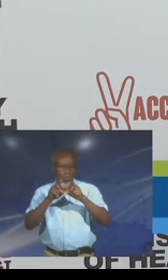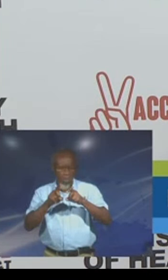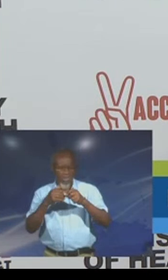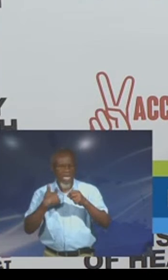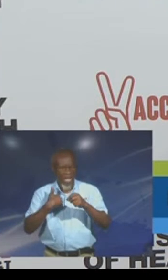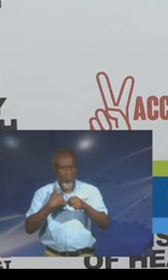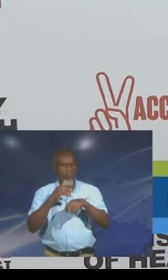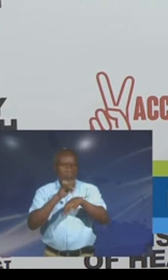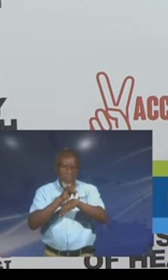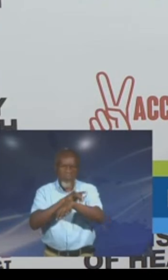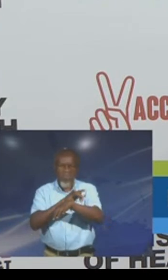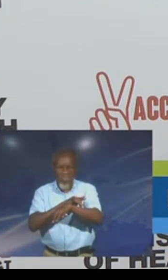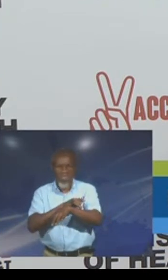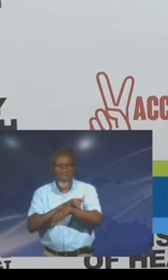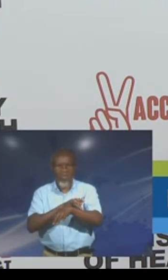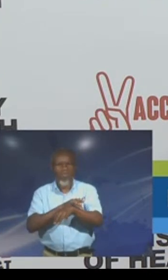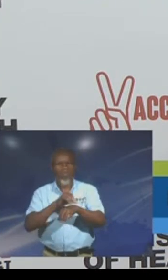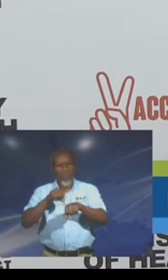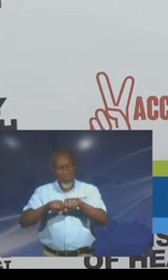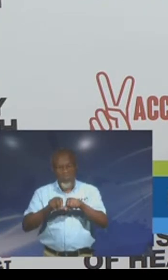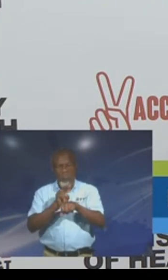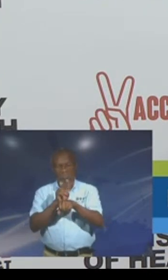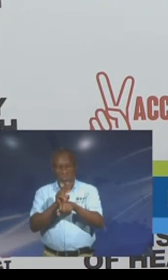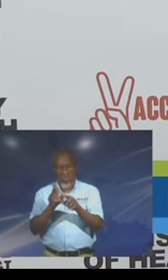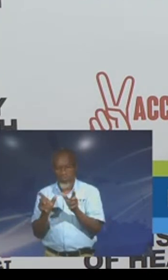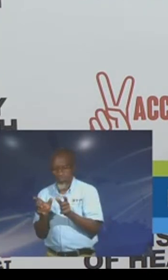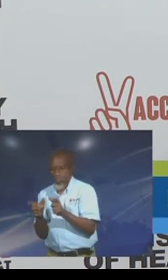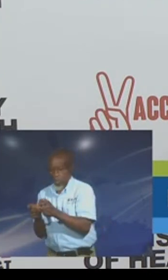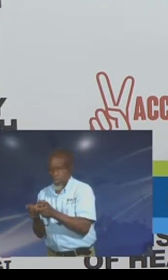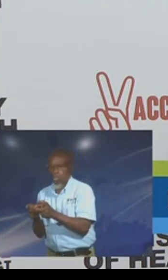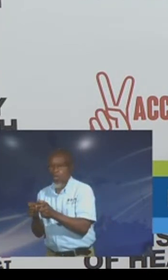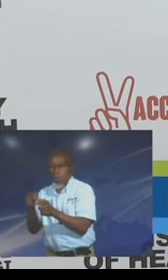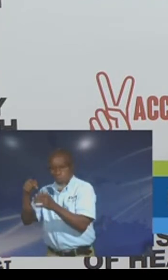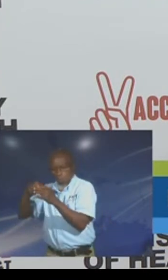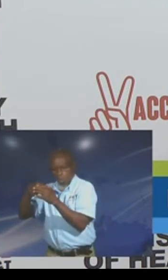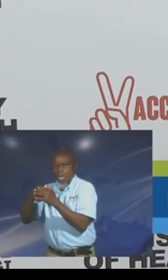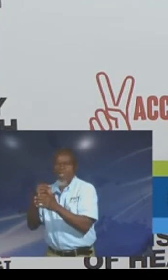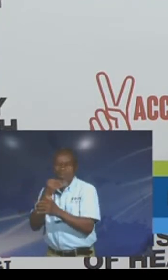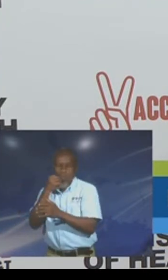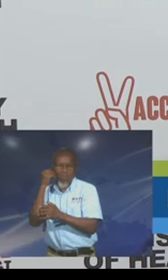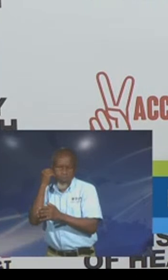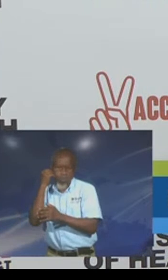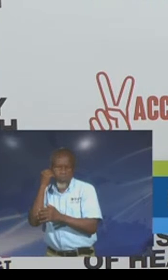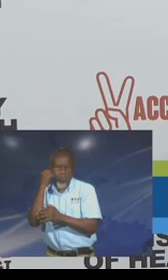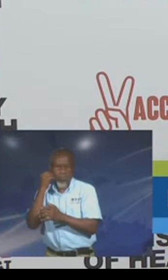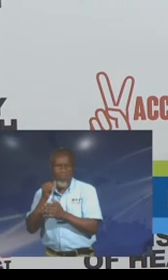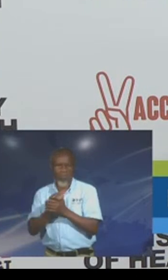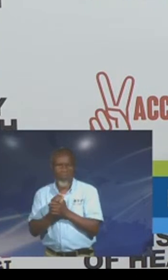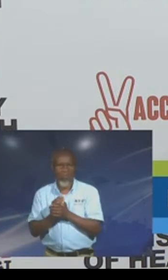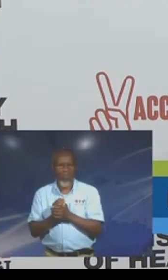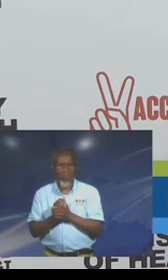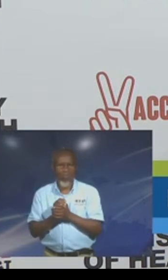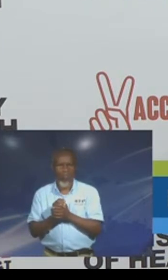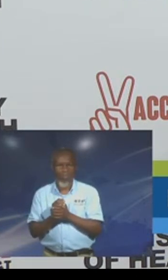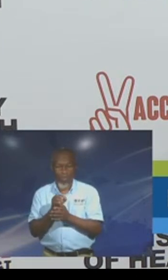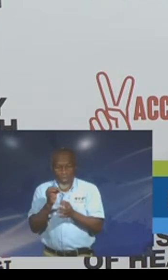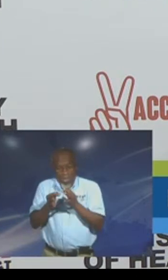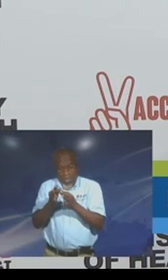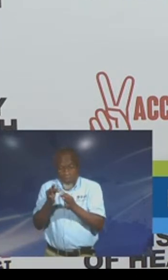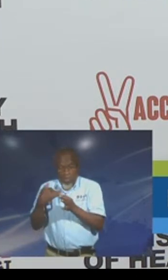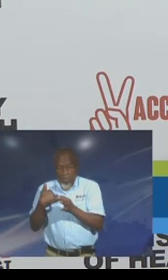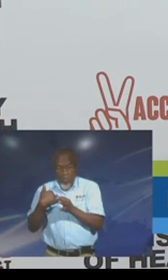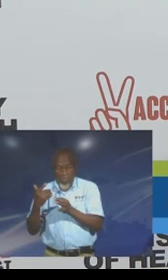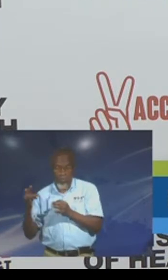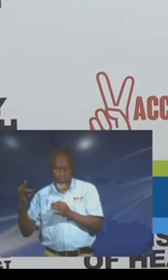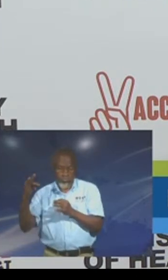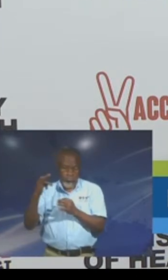possibly self-isolation at home, which is used across the world for this particular virus. Only if we have persons coming straight into the country, for example,